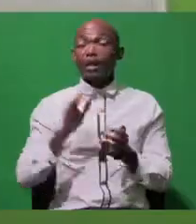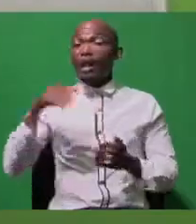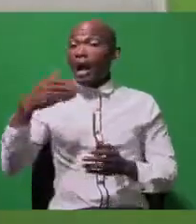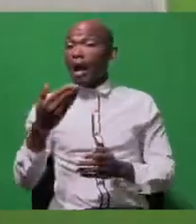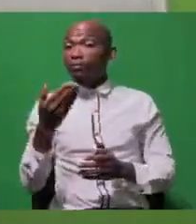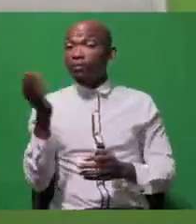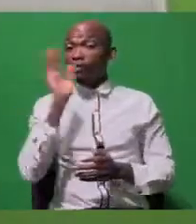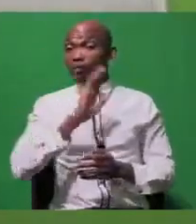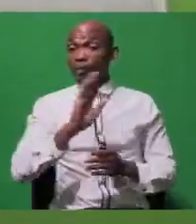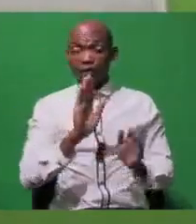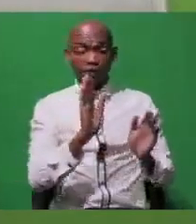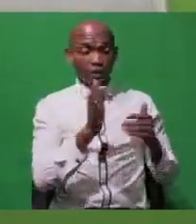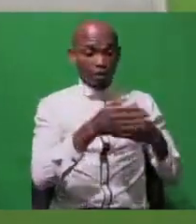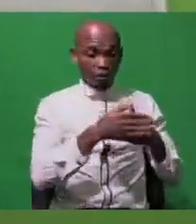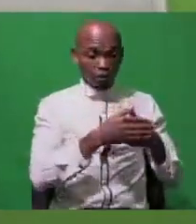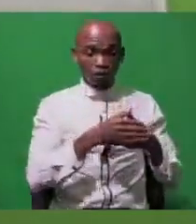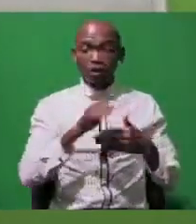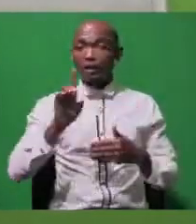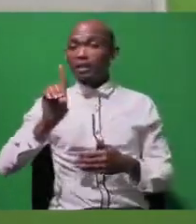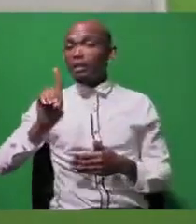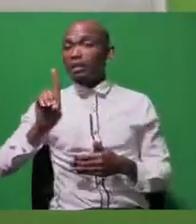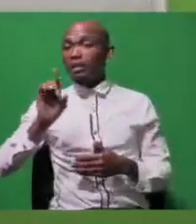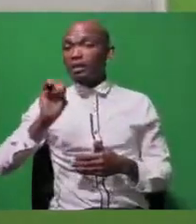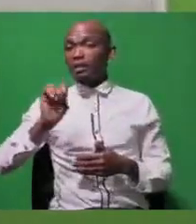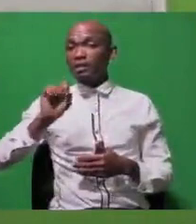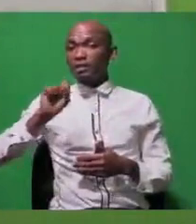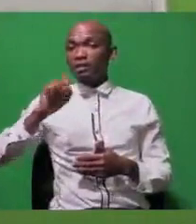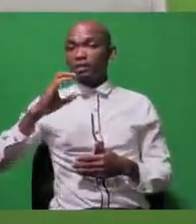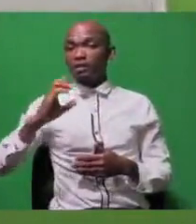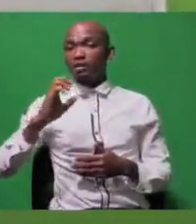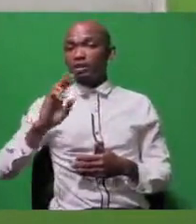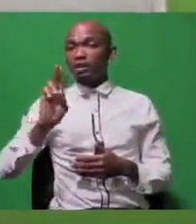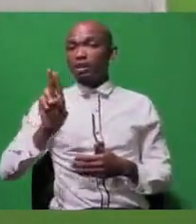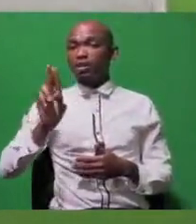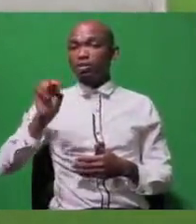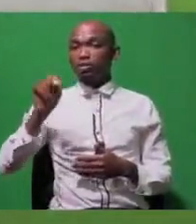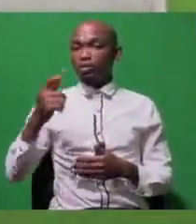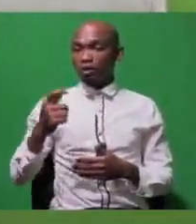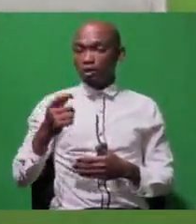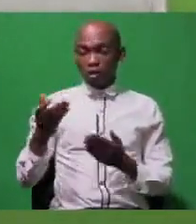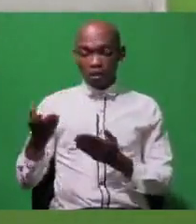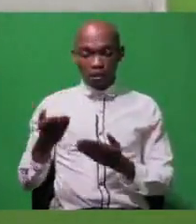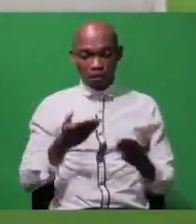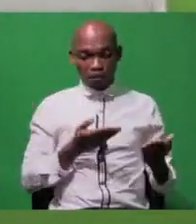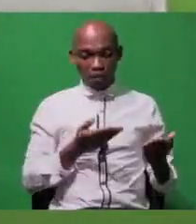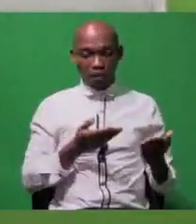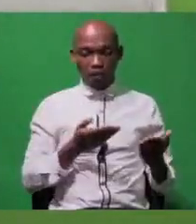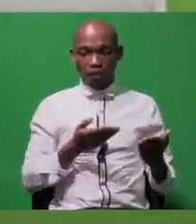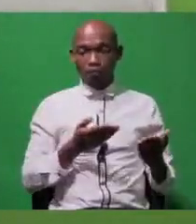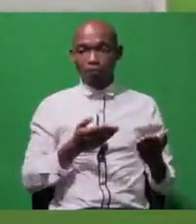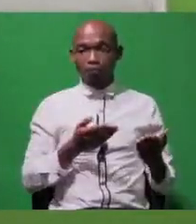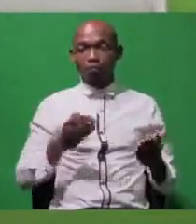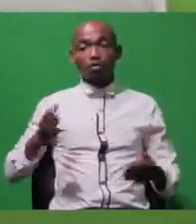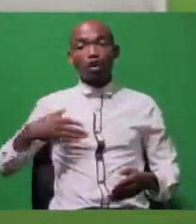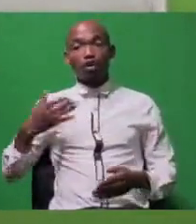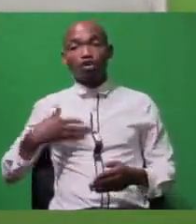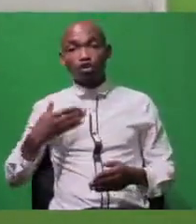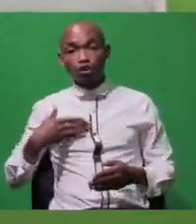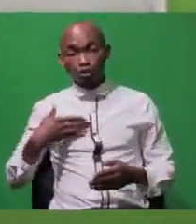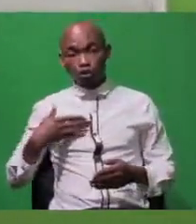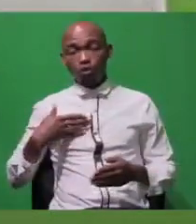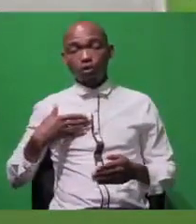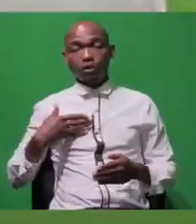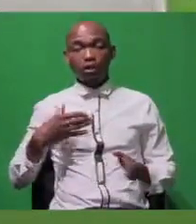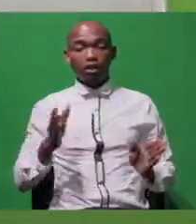After finish to close the discount allowed and the discount receivable, should close the